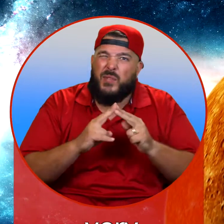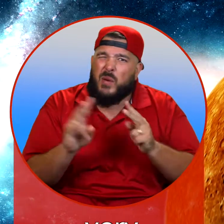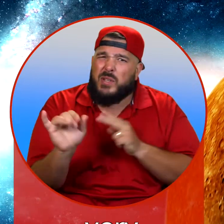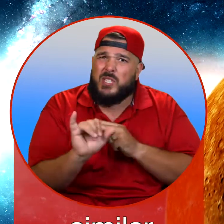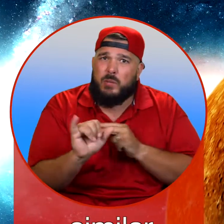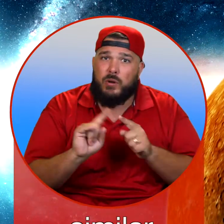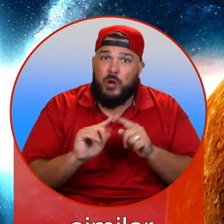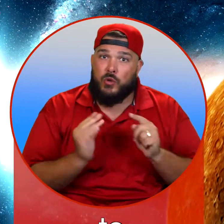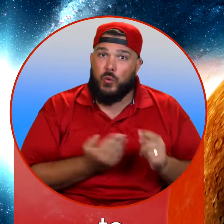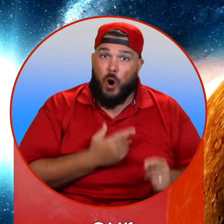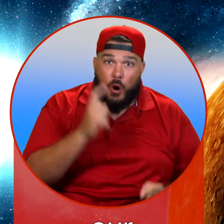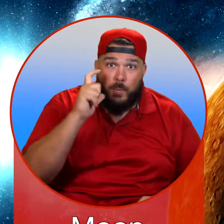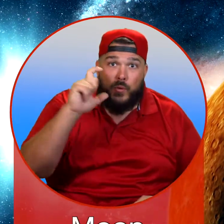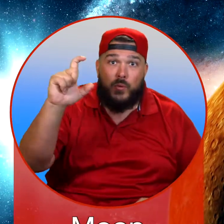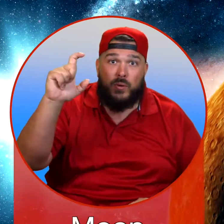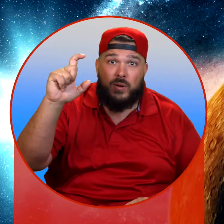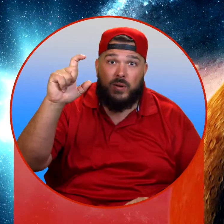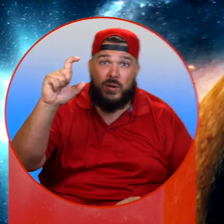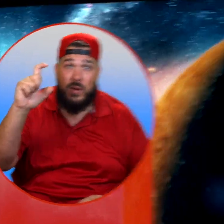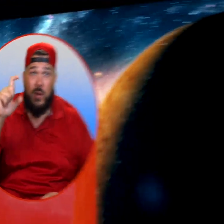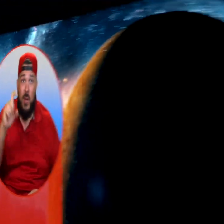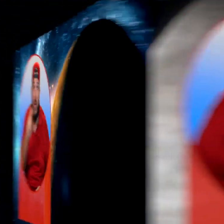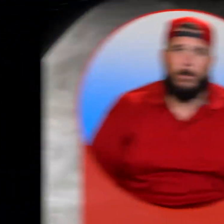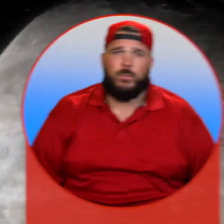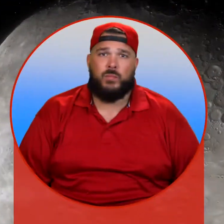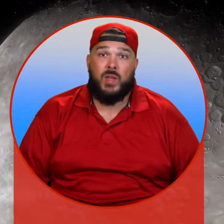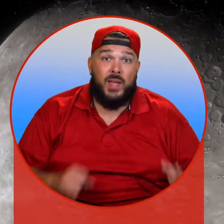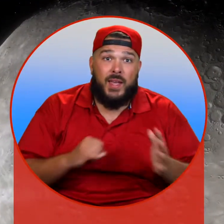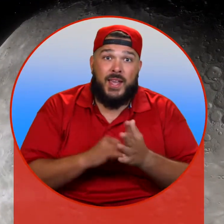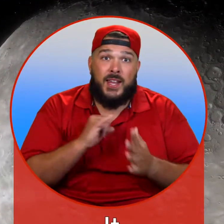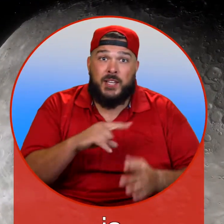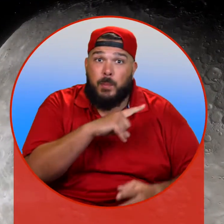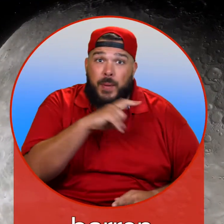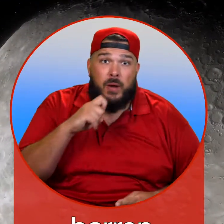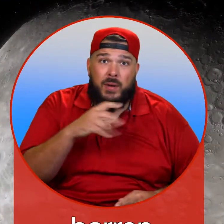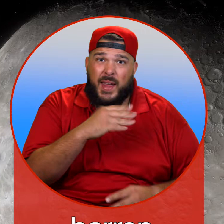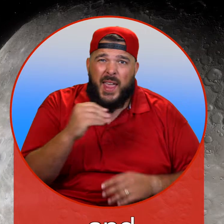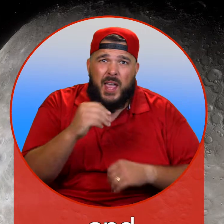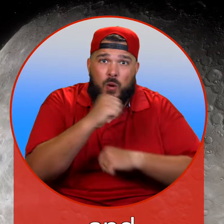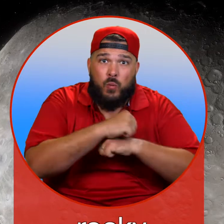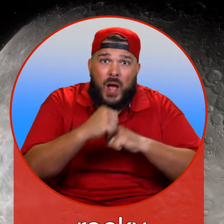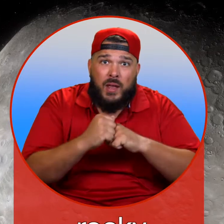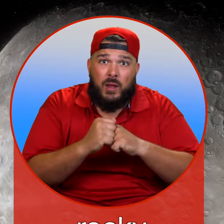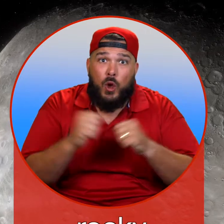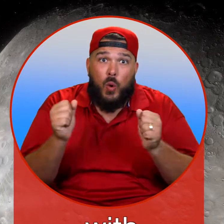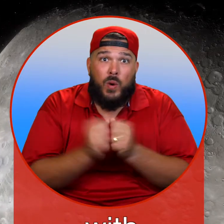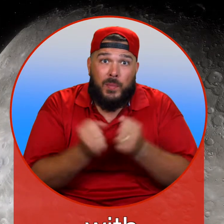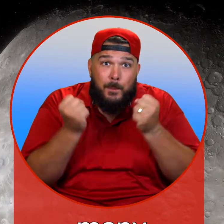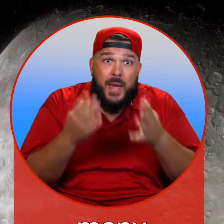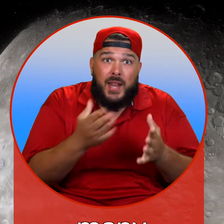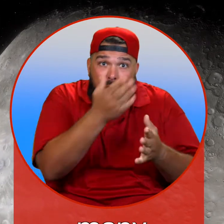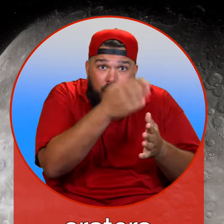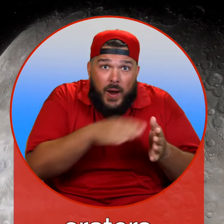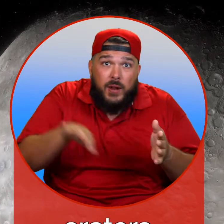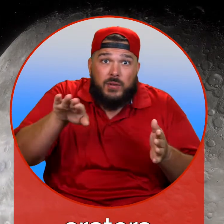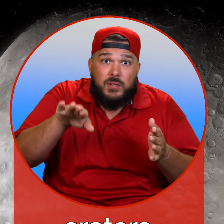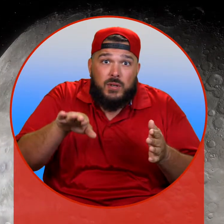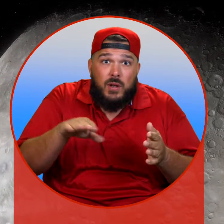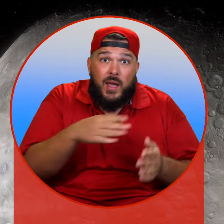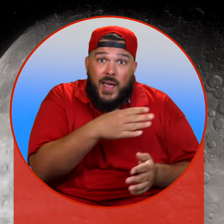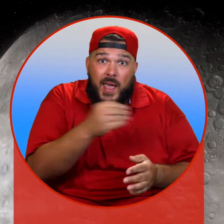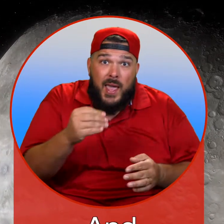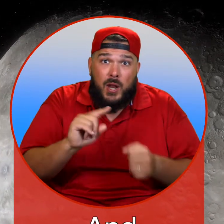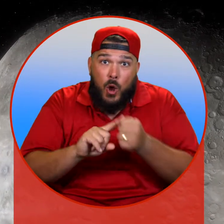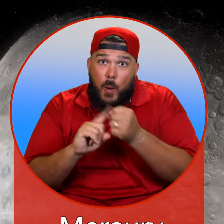is very similar to our moon it is barren and rocky with many craters